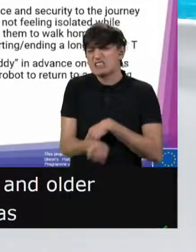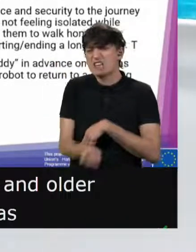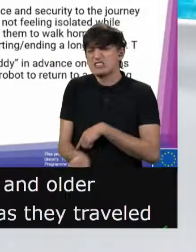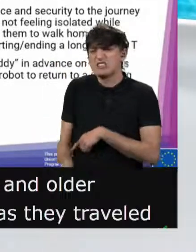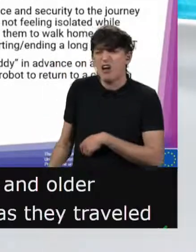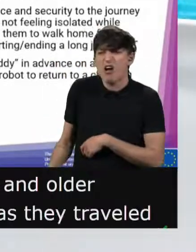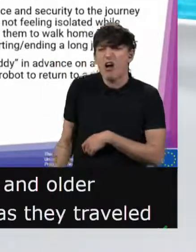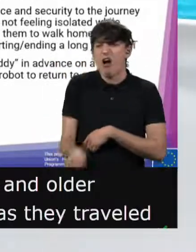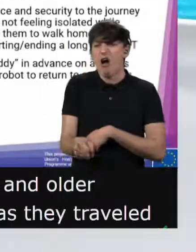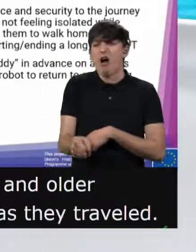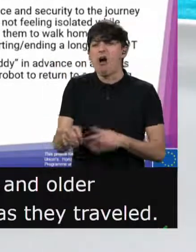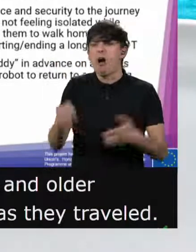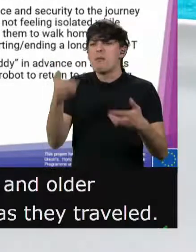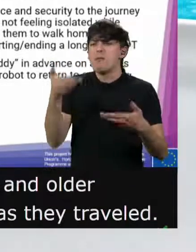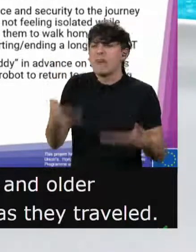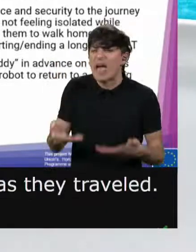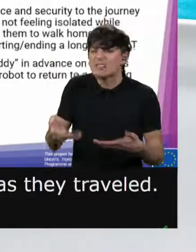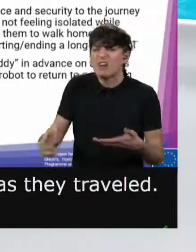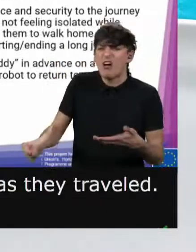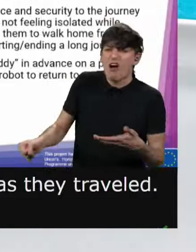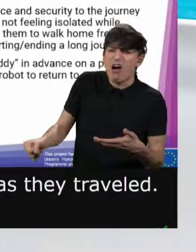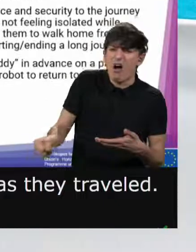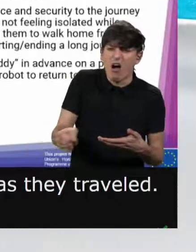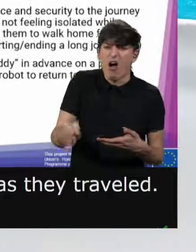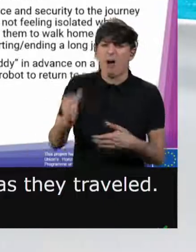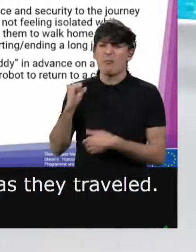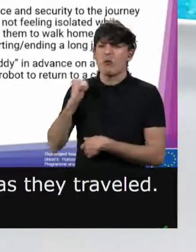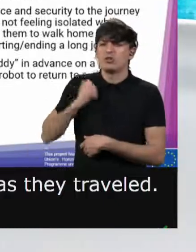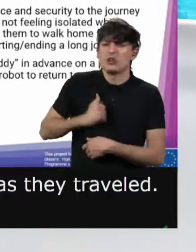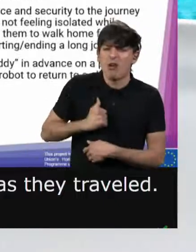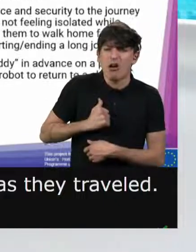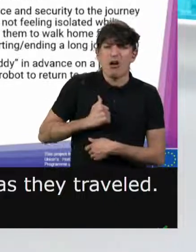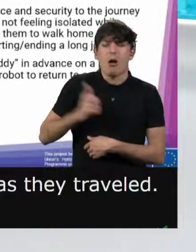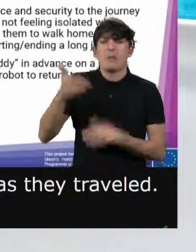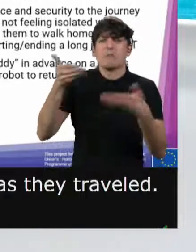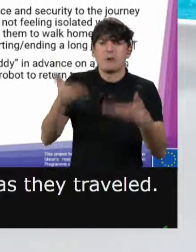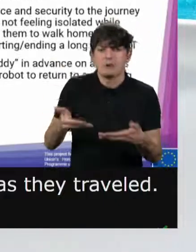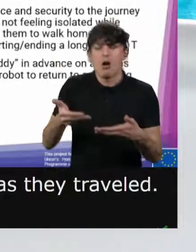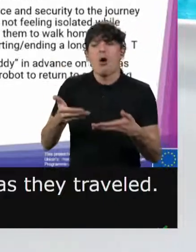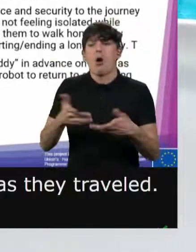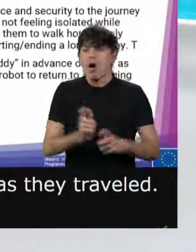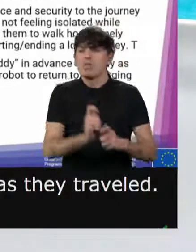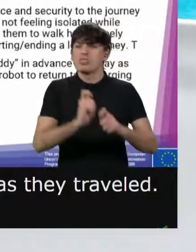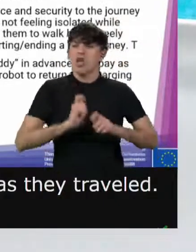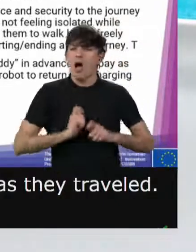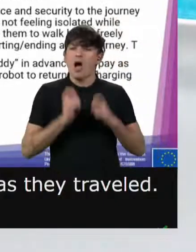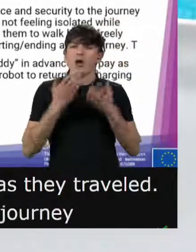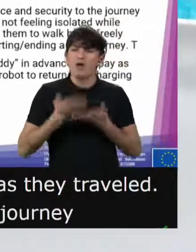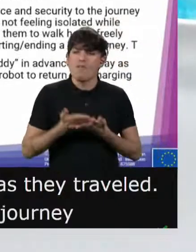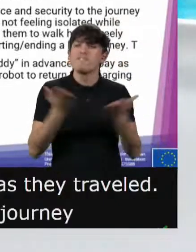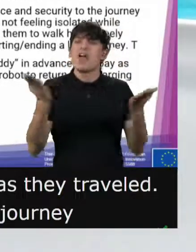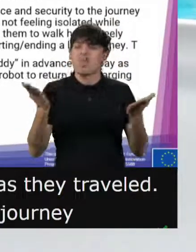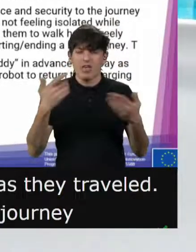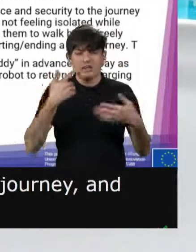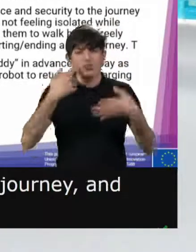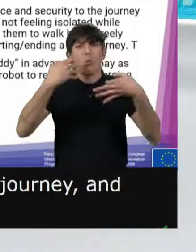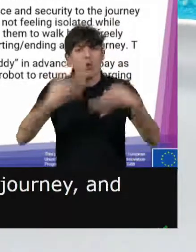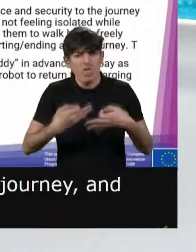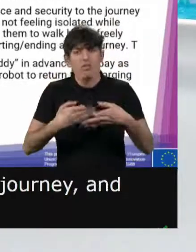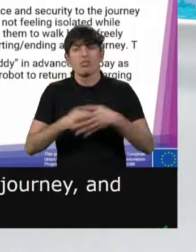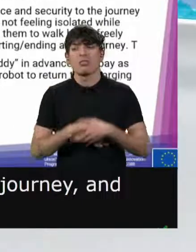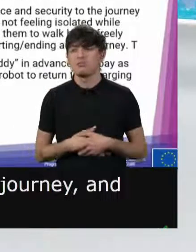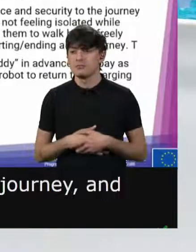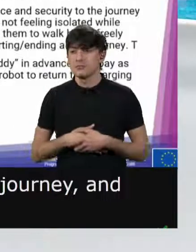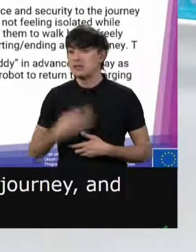added a level of confidence and security to the journey, and even a social aspect of not feeling isolated while